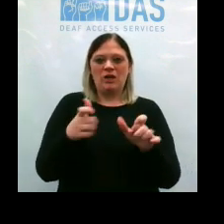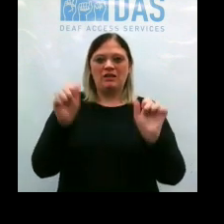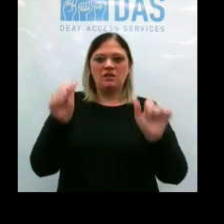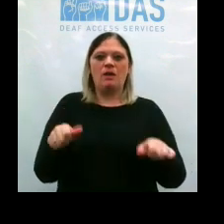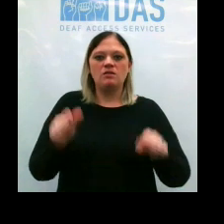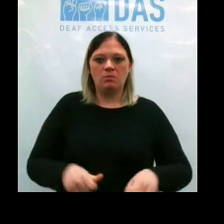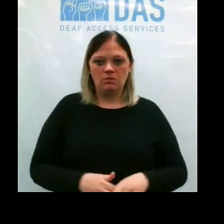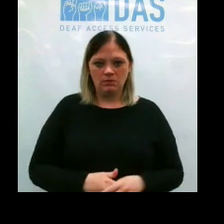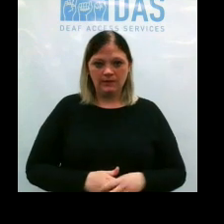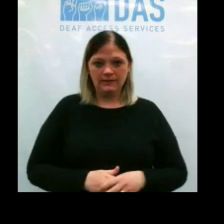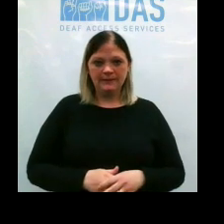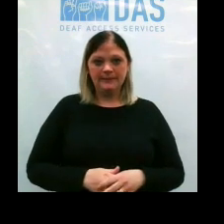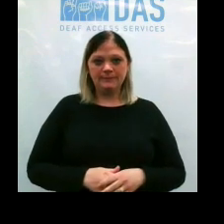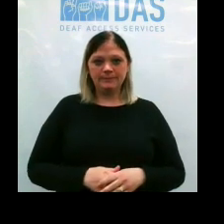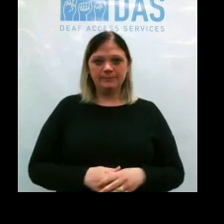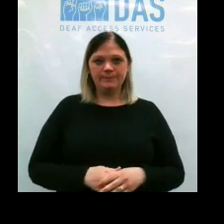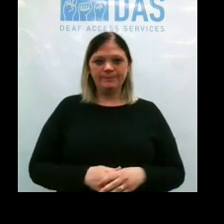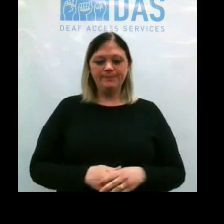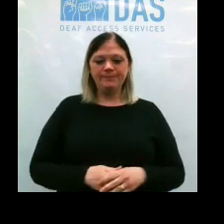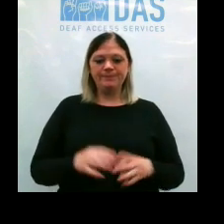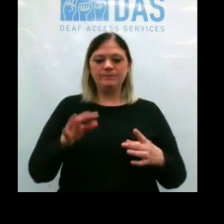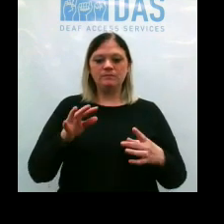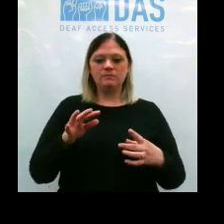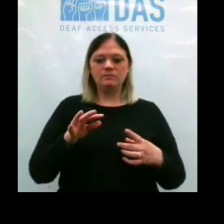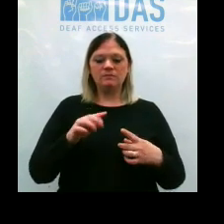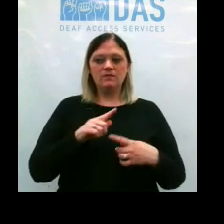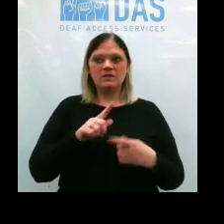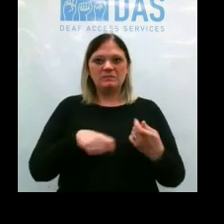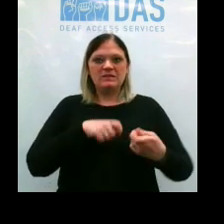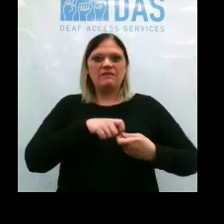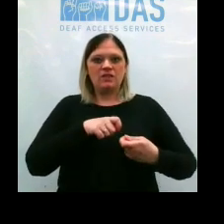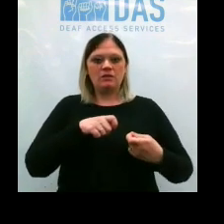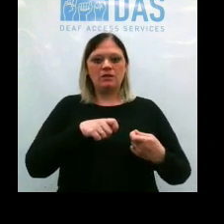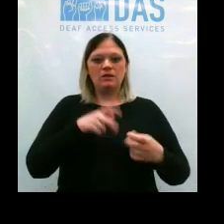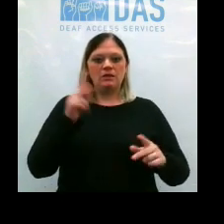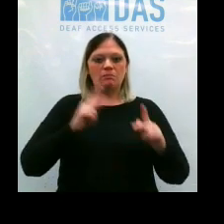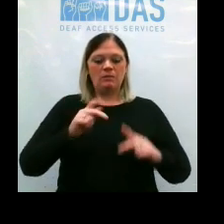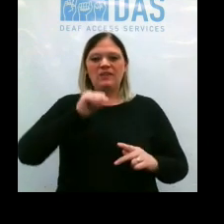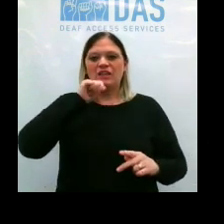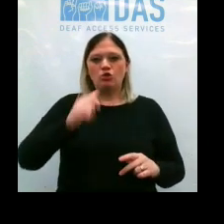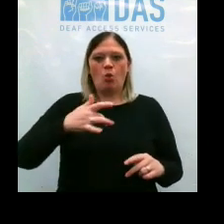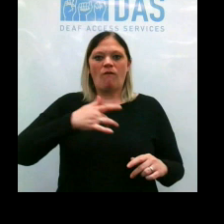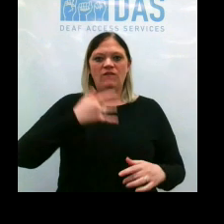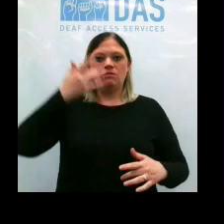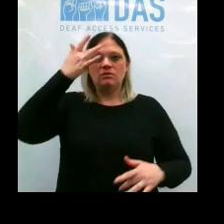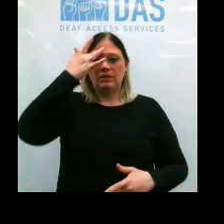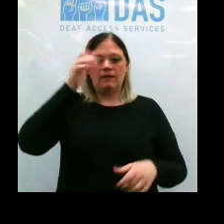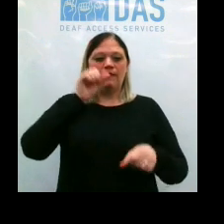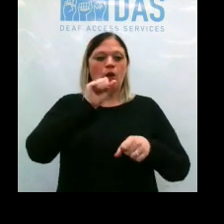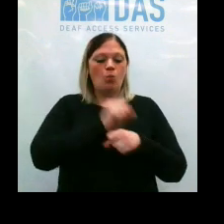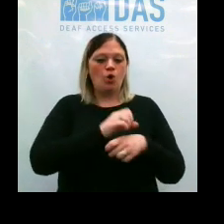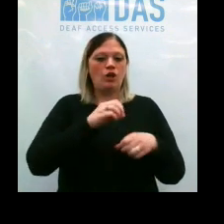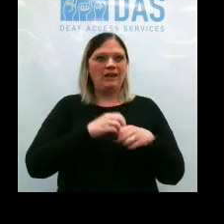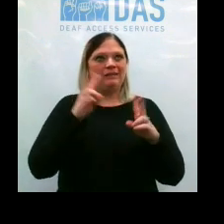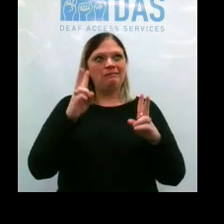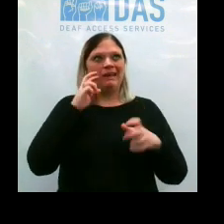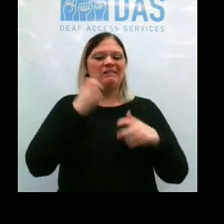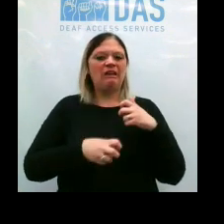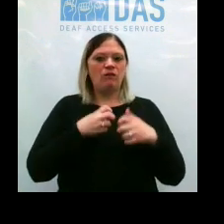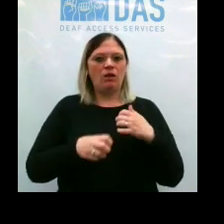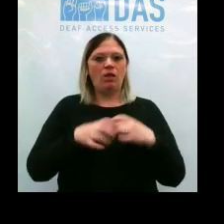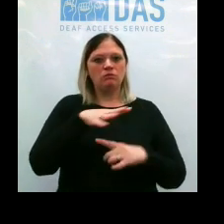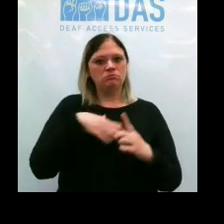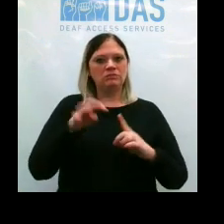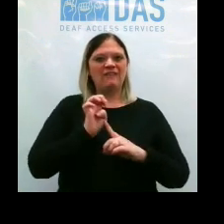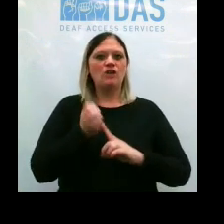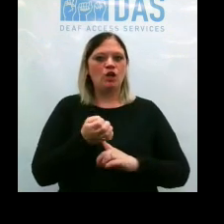possible, especially asymptomatic individuals who work in a more difficult environment,